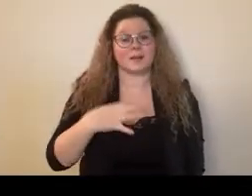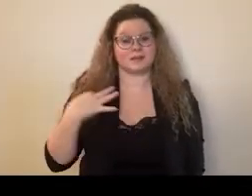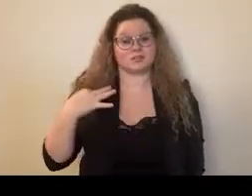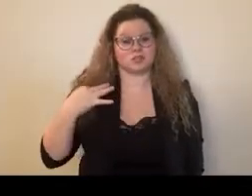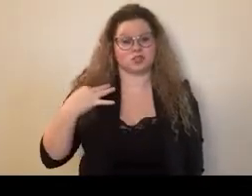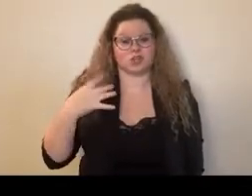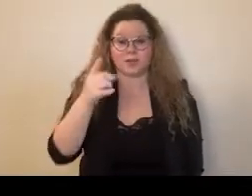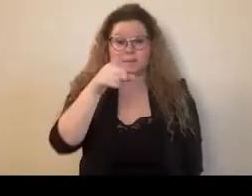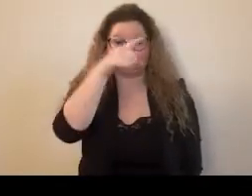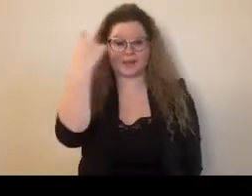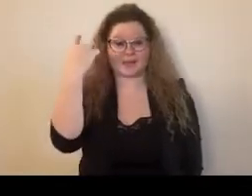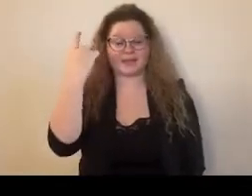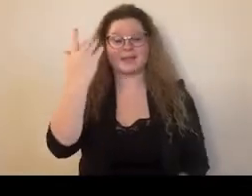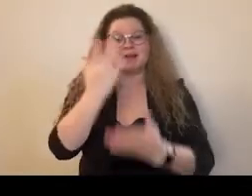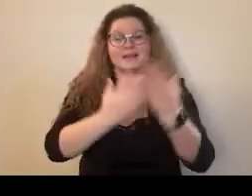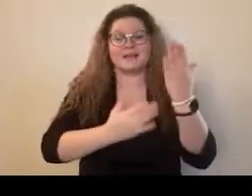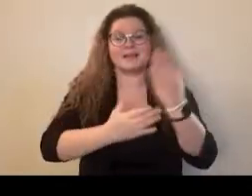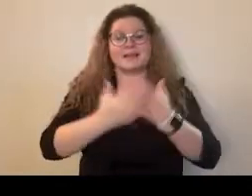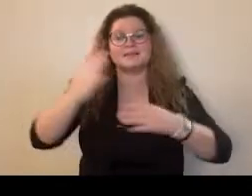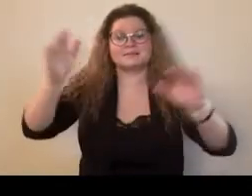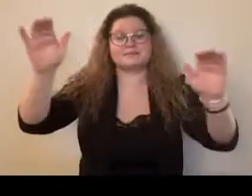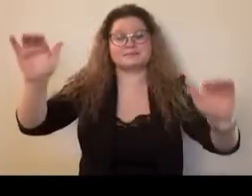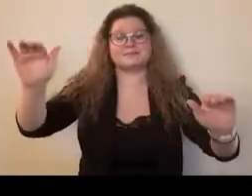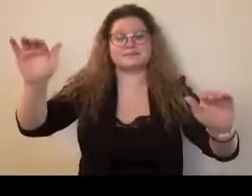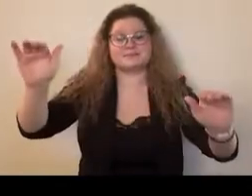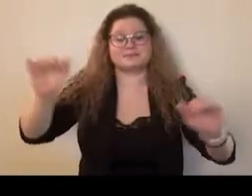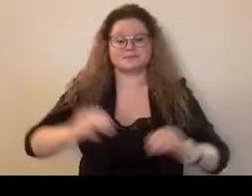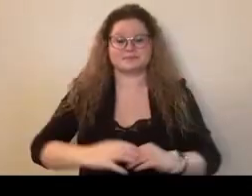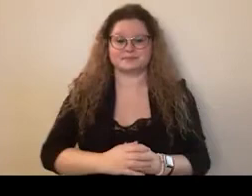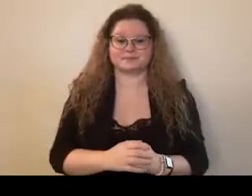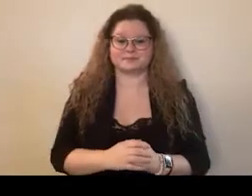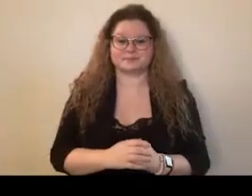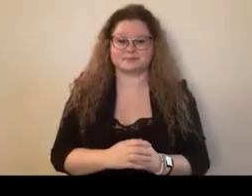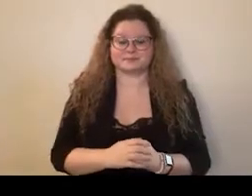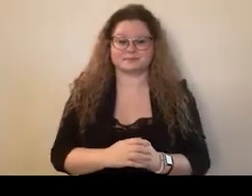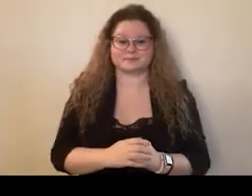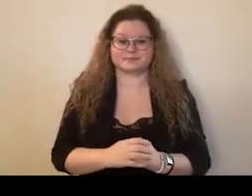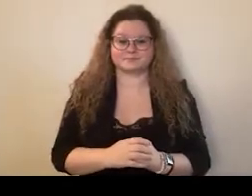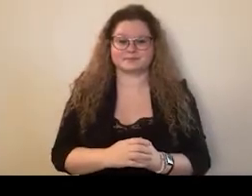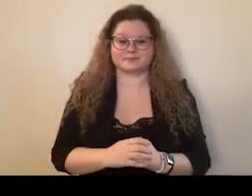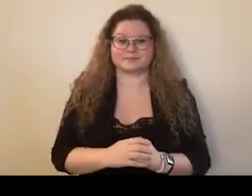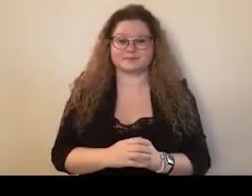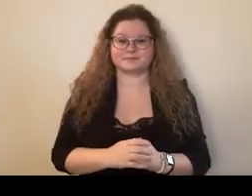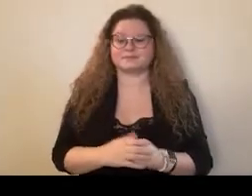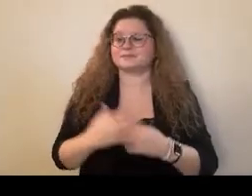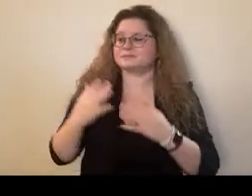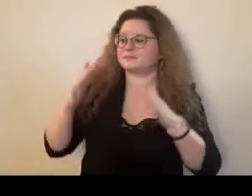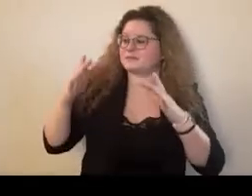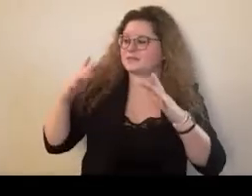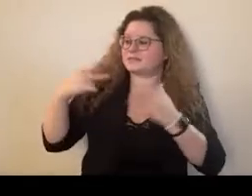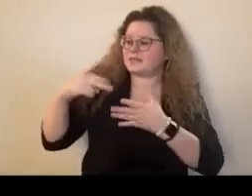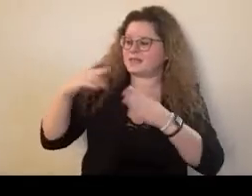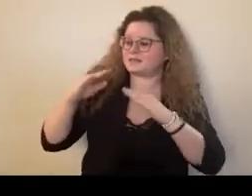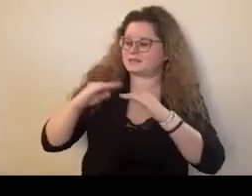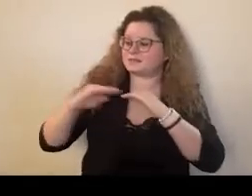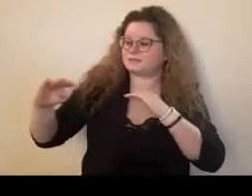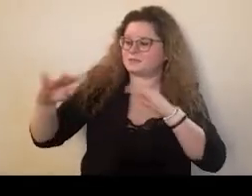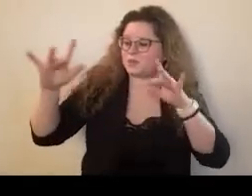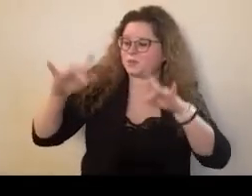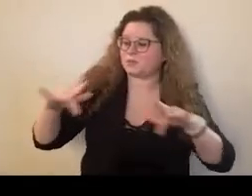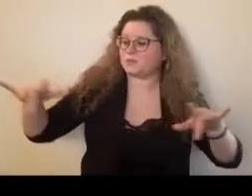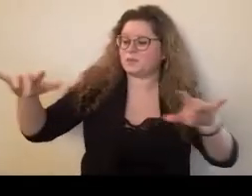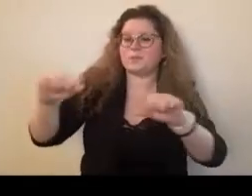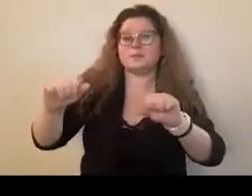her hands are placed on the shoulders of her partner. Behind is an empty dance floor, with a speaker attached to the